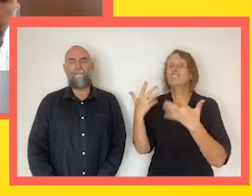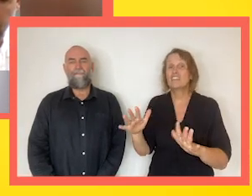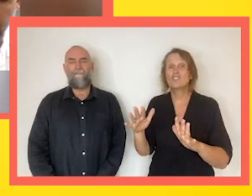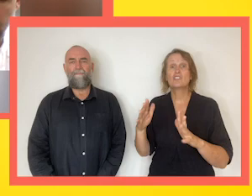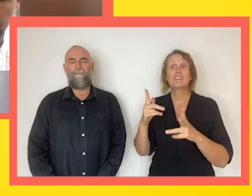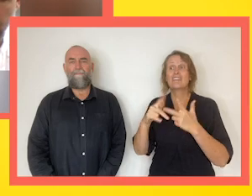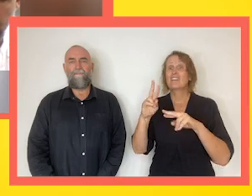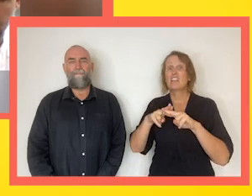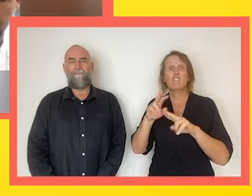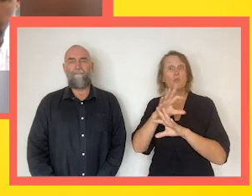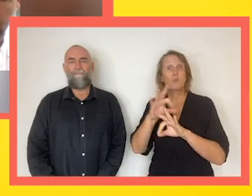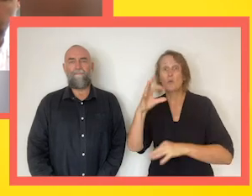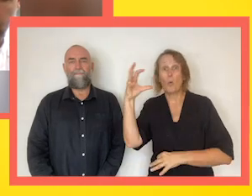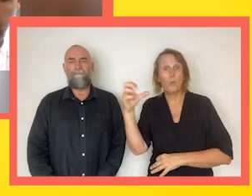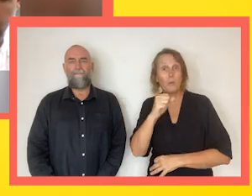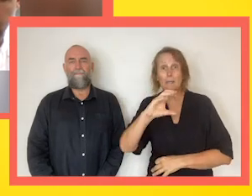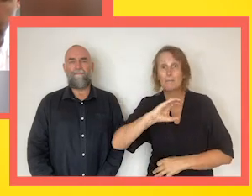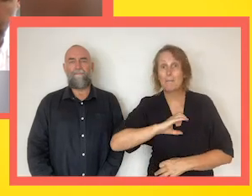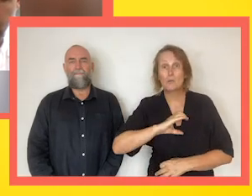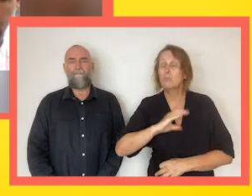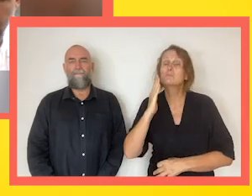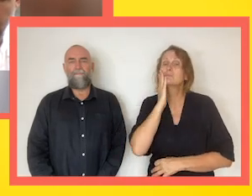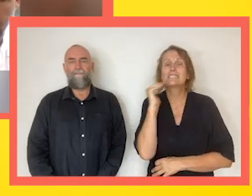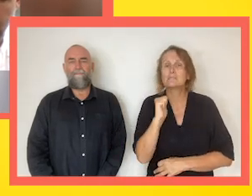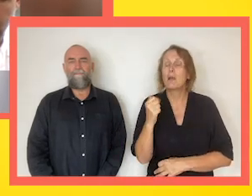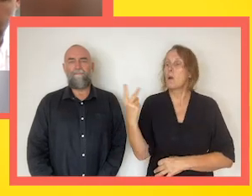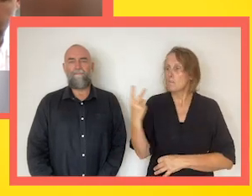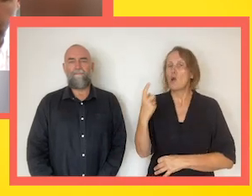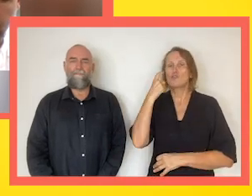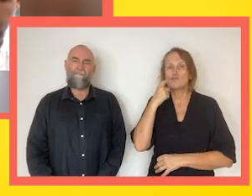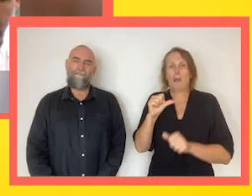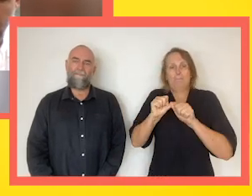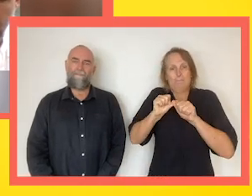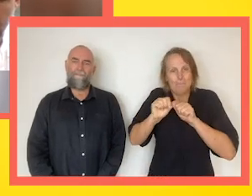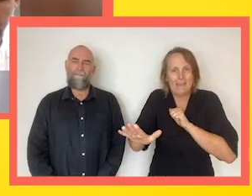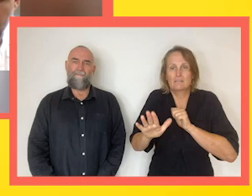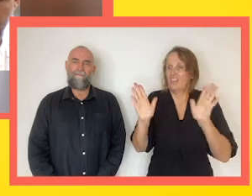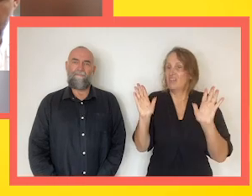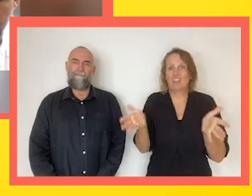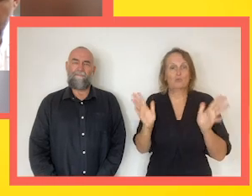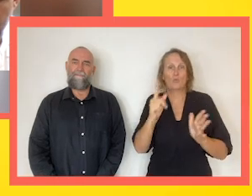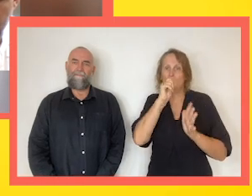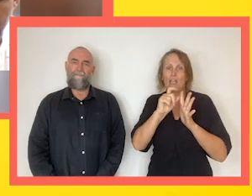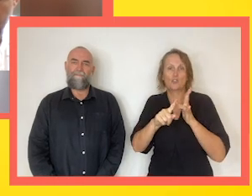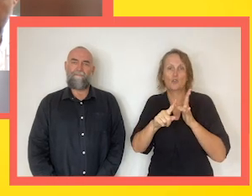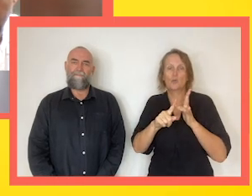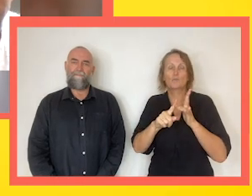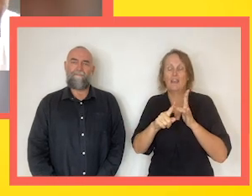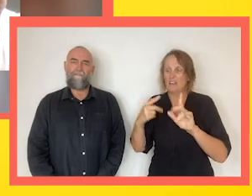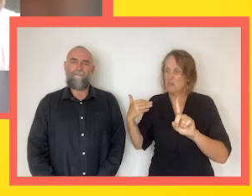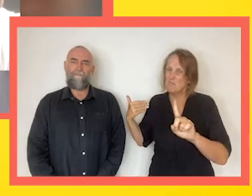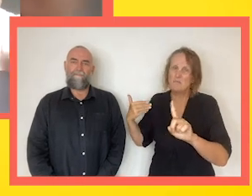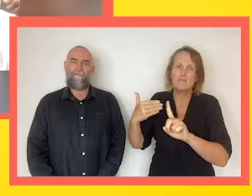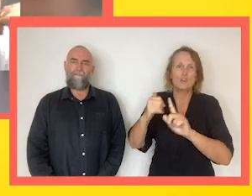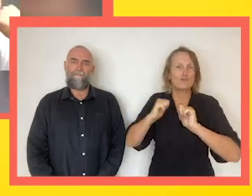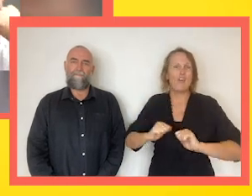finish line in the A final, which is the goal, no matter the outcome, as long as we can both say we gave absolutely everything we could have and did everything we